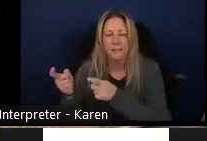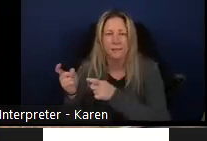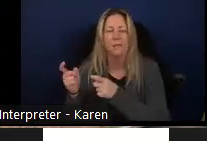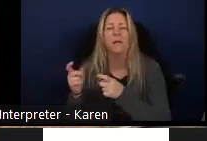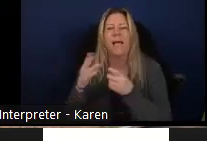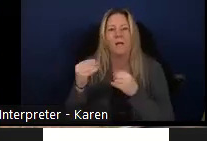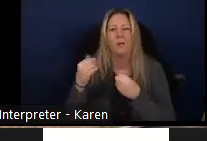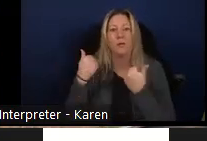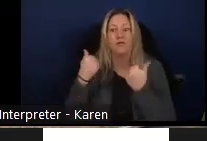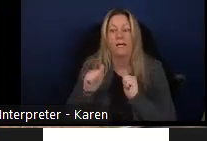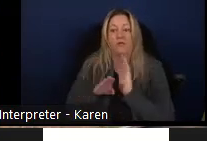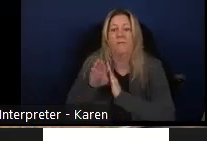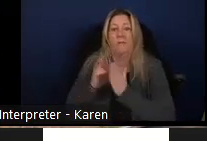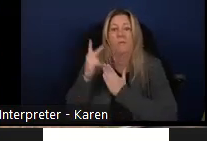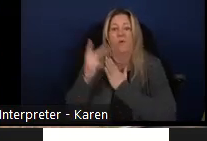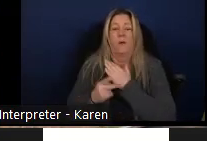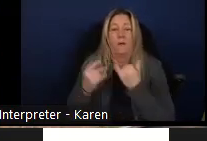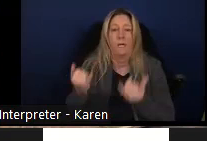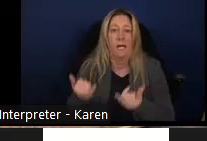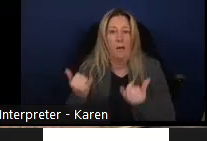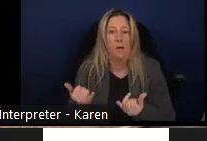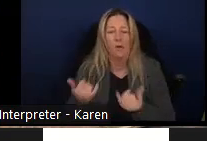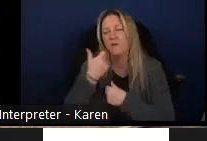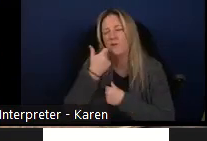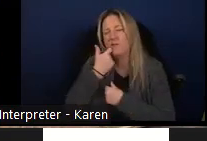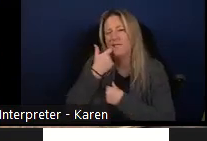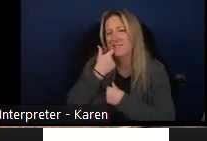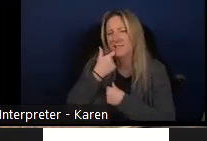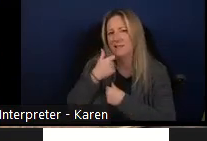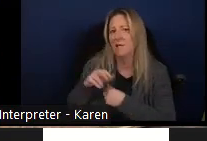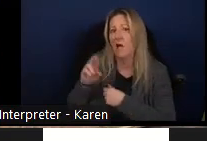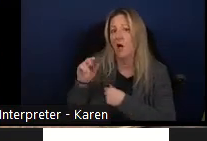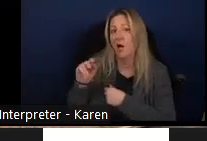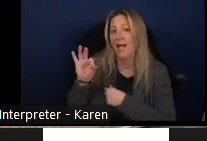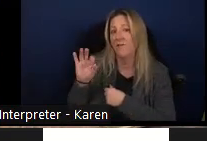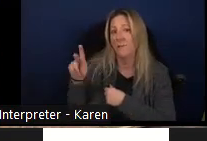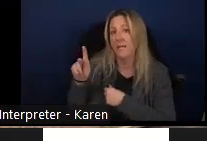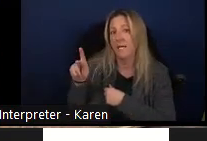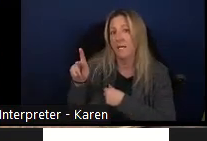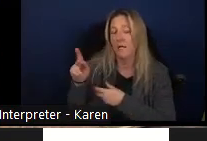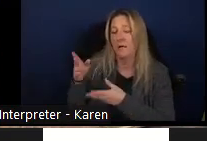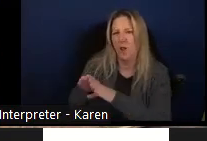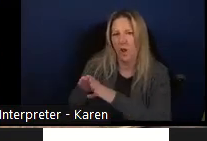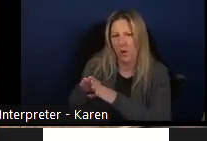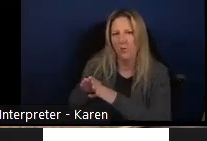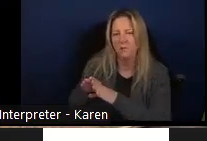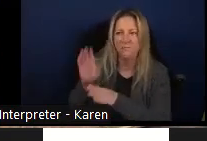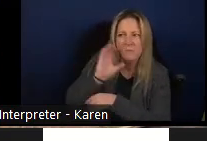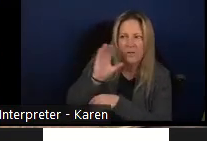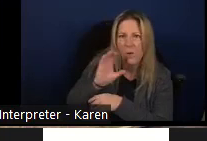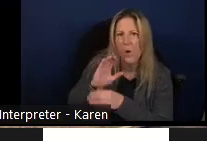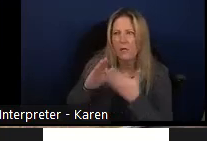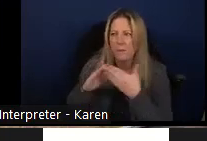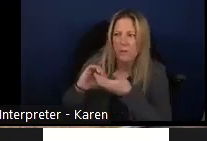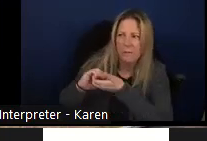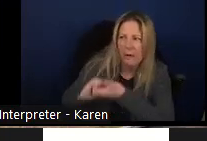program developed right now. We recently closed our RFP to find a nonprofit or community partner to help us implement the